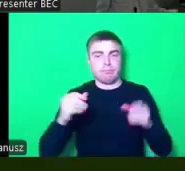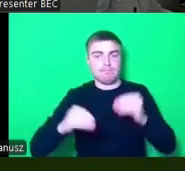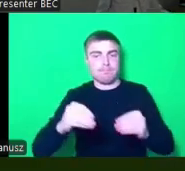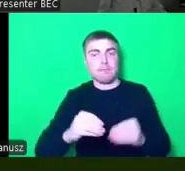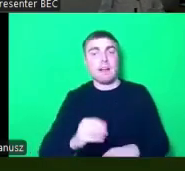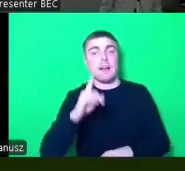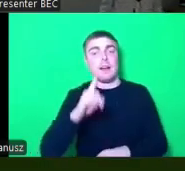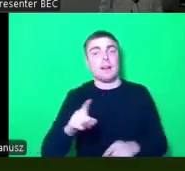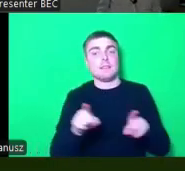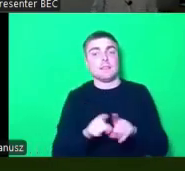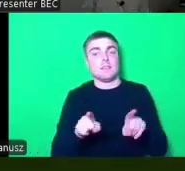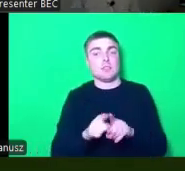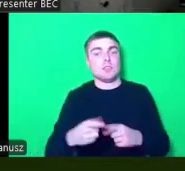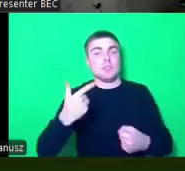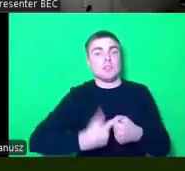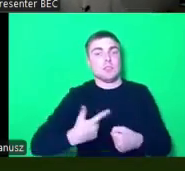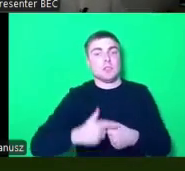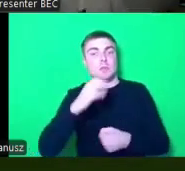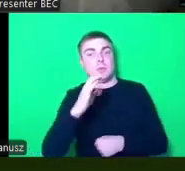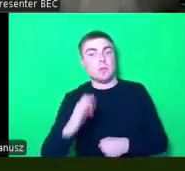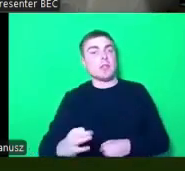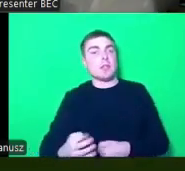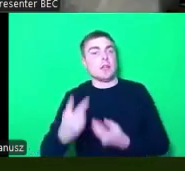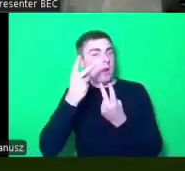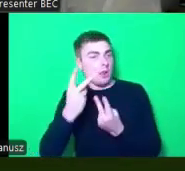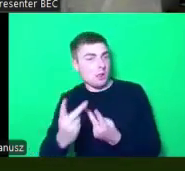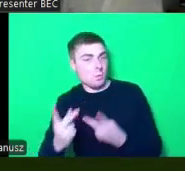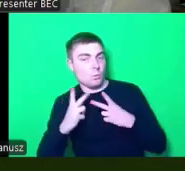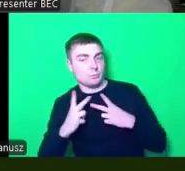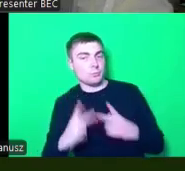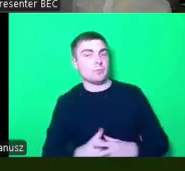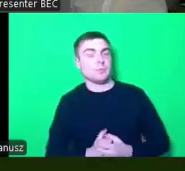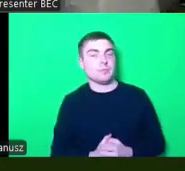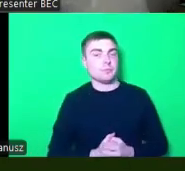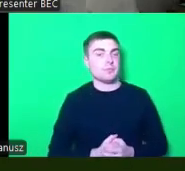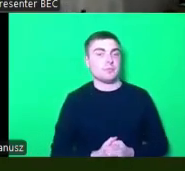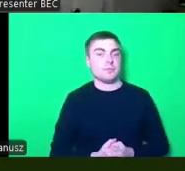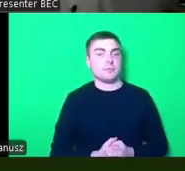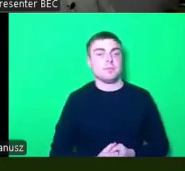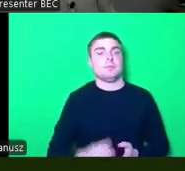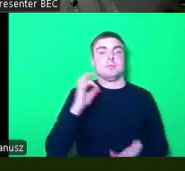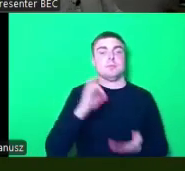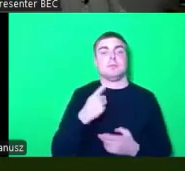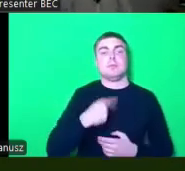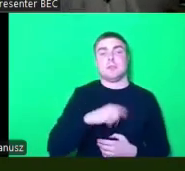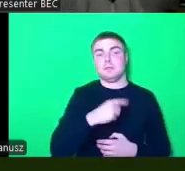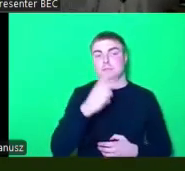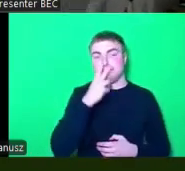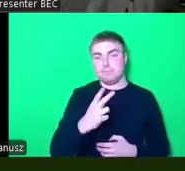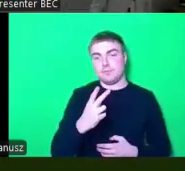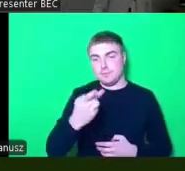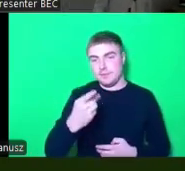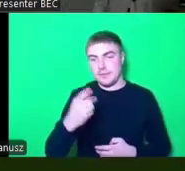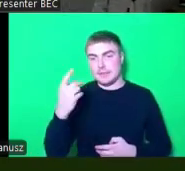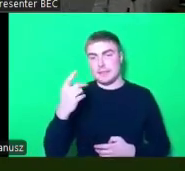complete set aside for biodiversity. Okay, this is very theoretical. So if we translate that now to